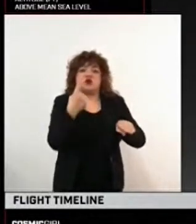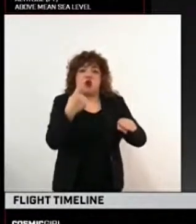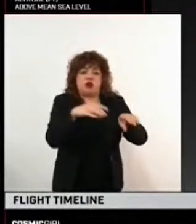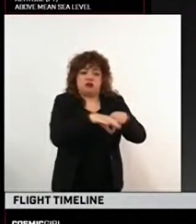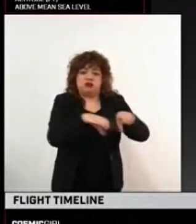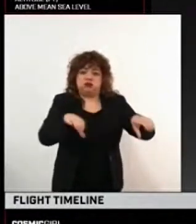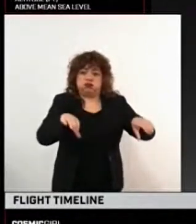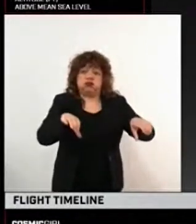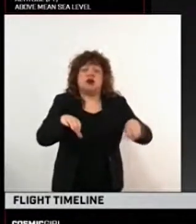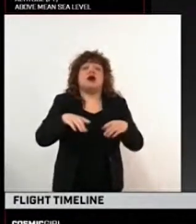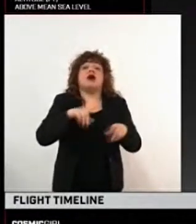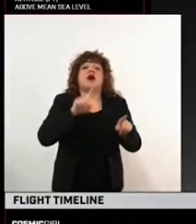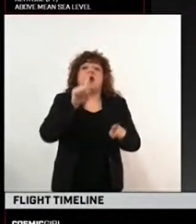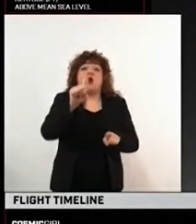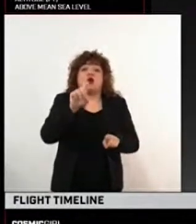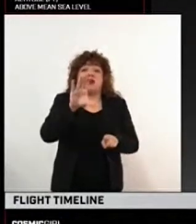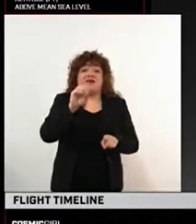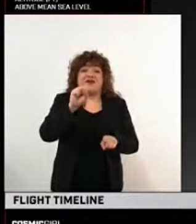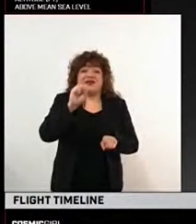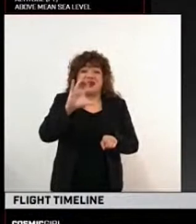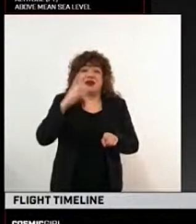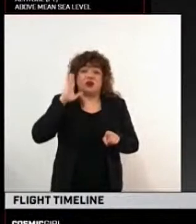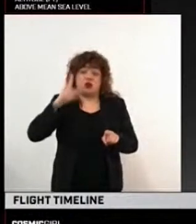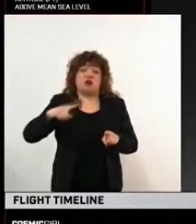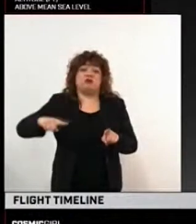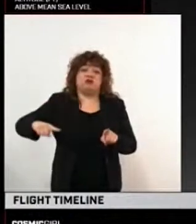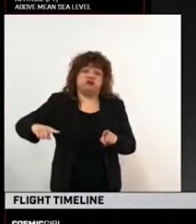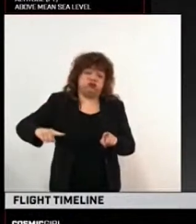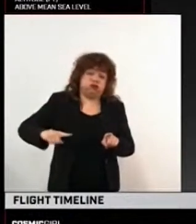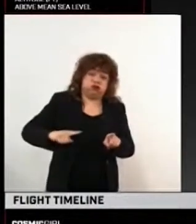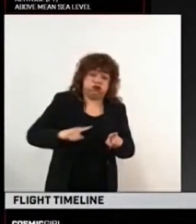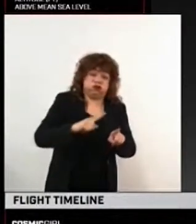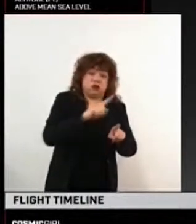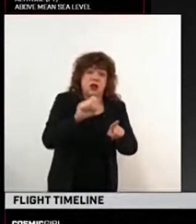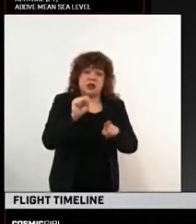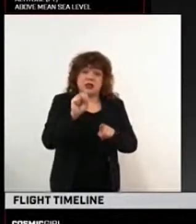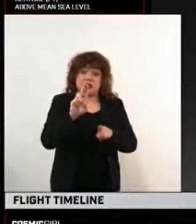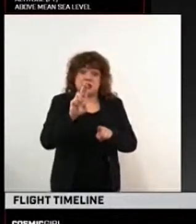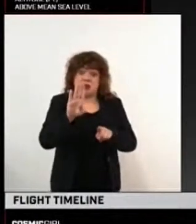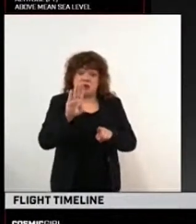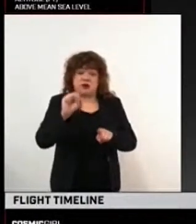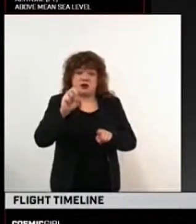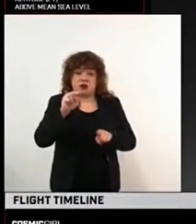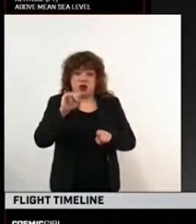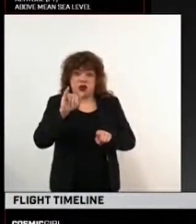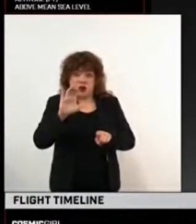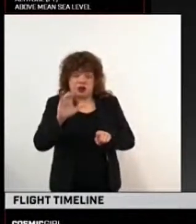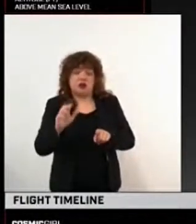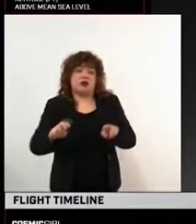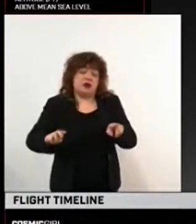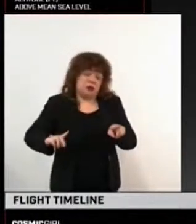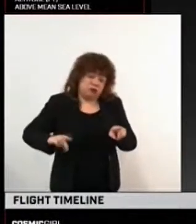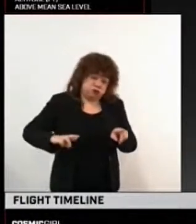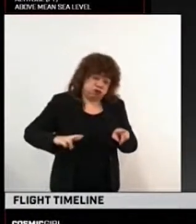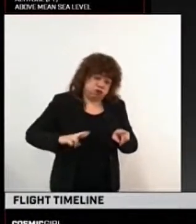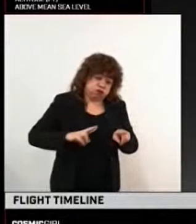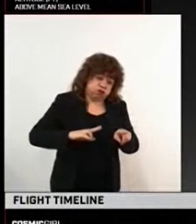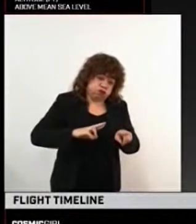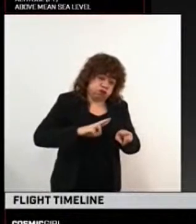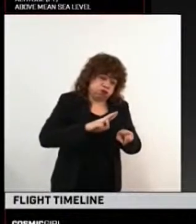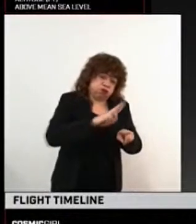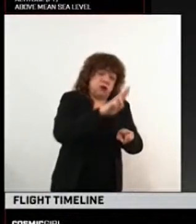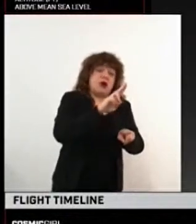the next 150 seconds, our rocket will go from subsonic to hypersonic speeds as we climb up in altitude until we're about